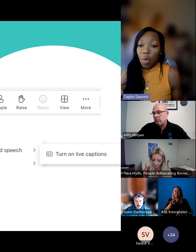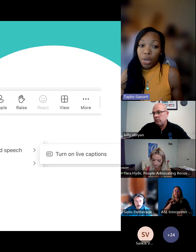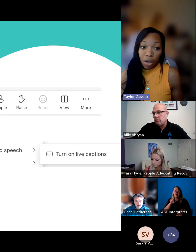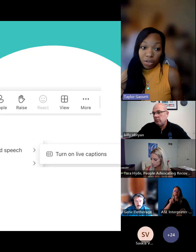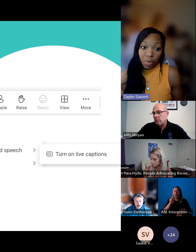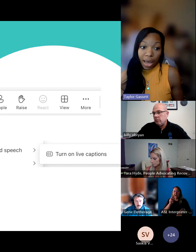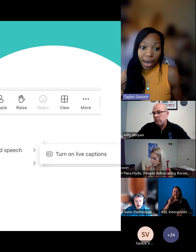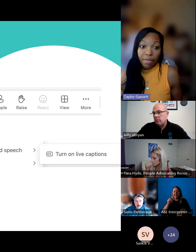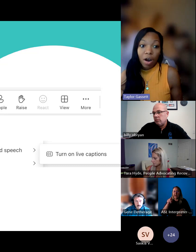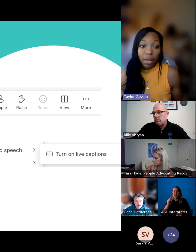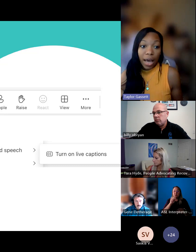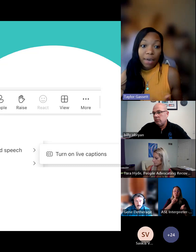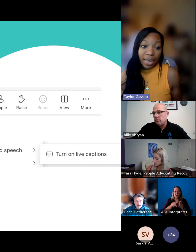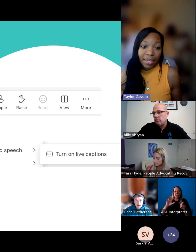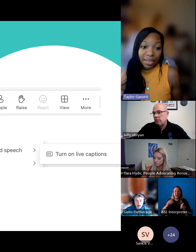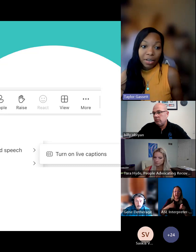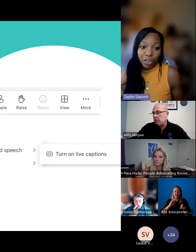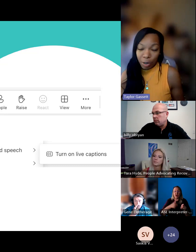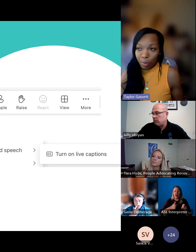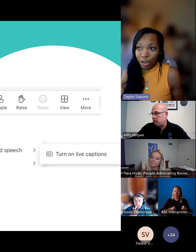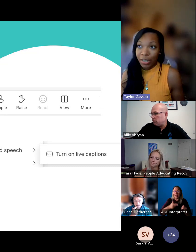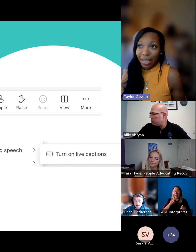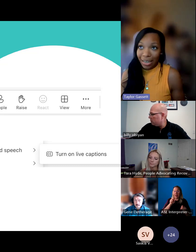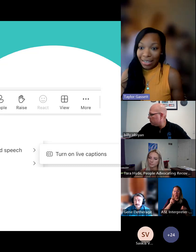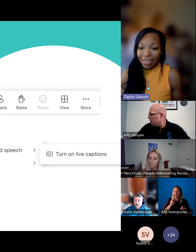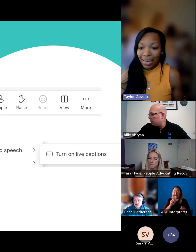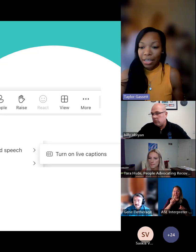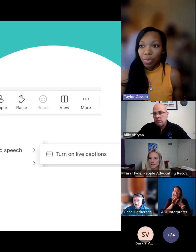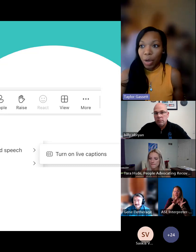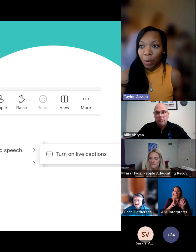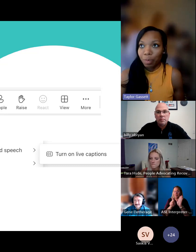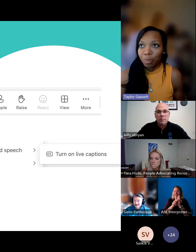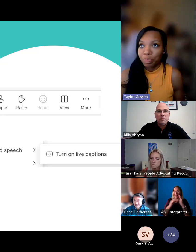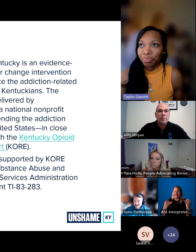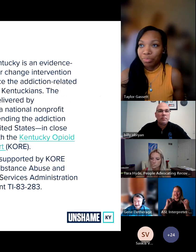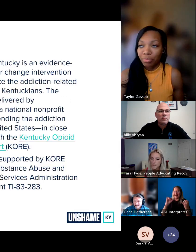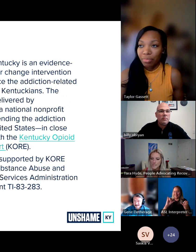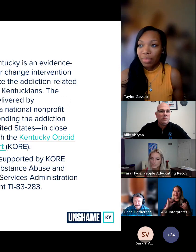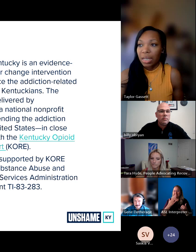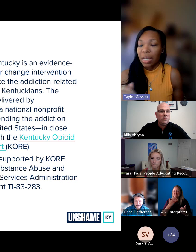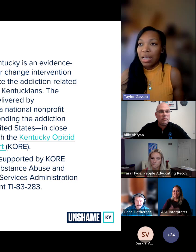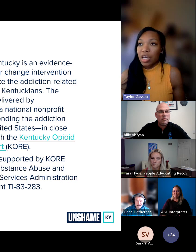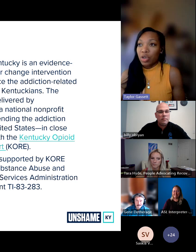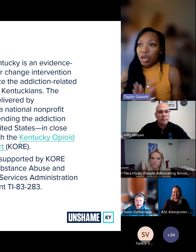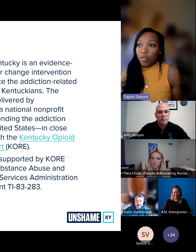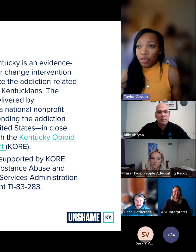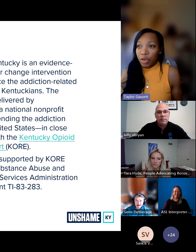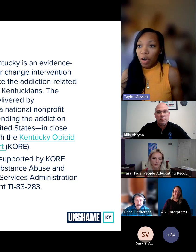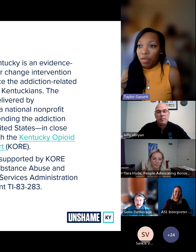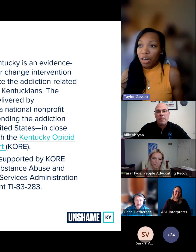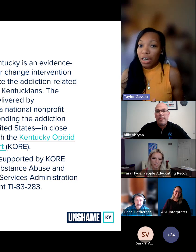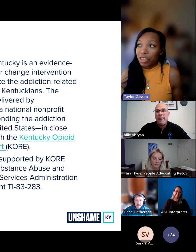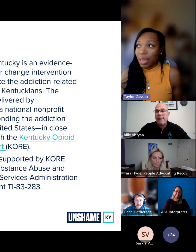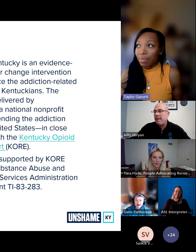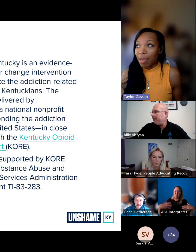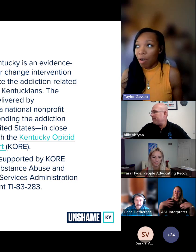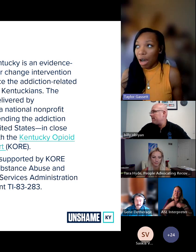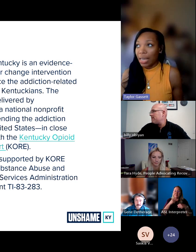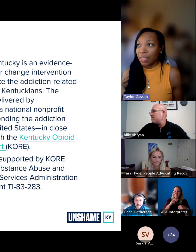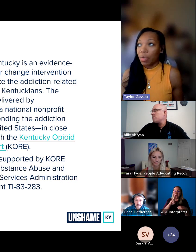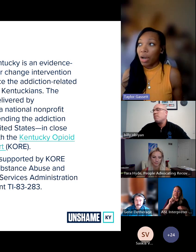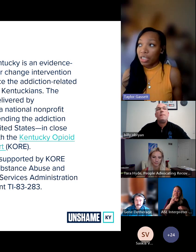Captions. We also have our live ASL interpreter, Kelly, in today as well. So an overview over